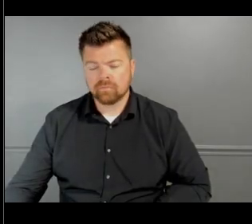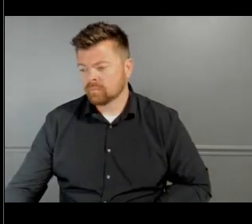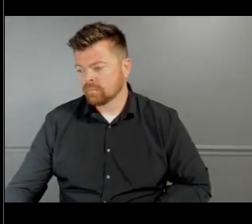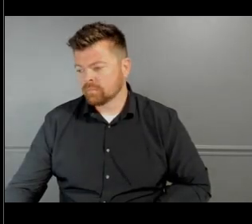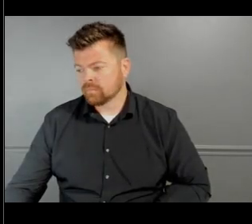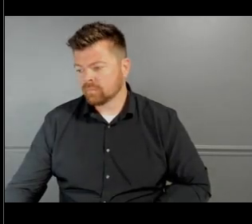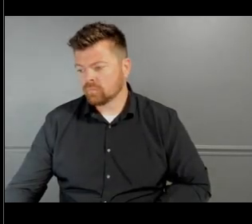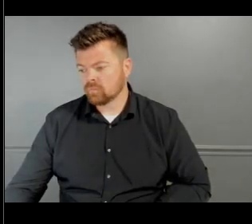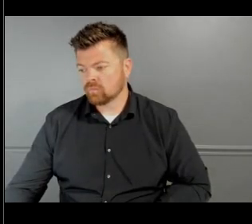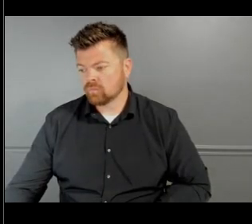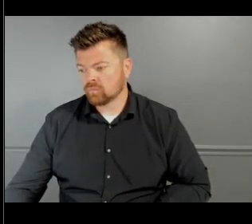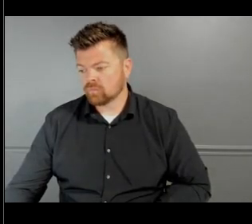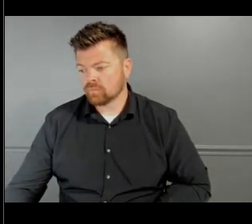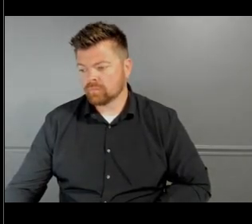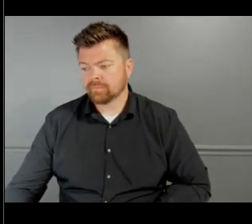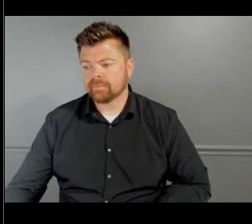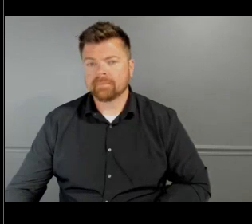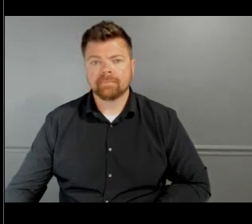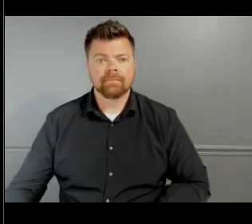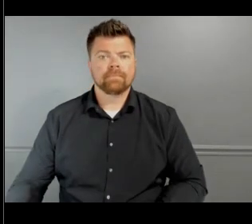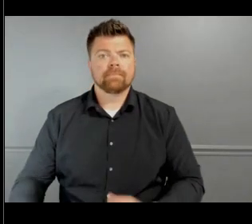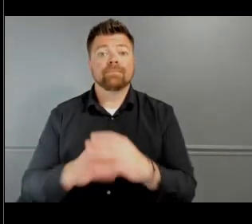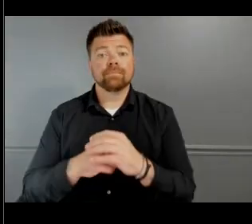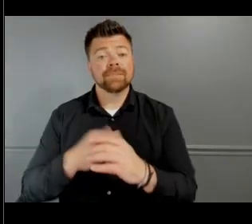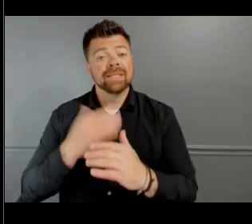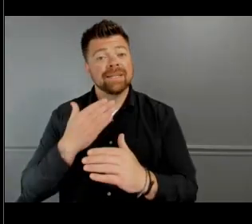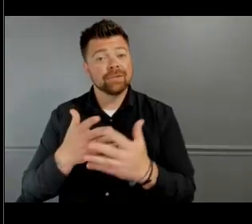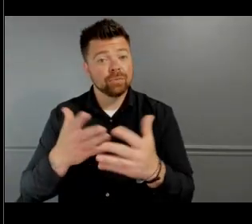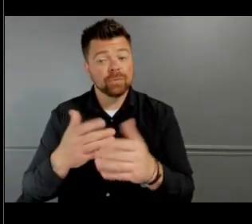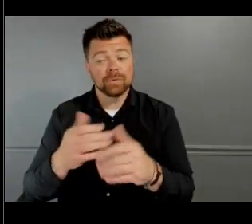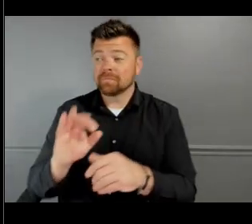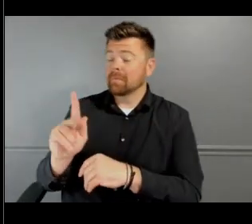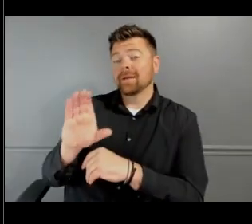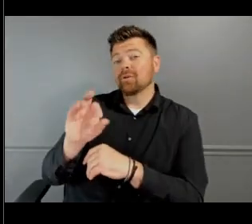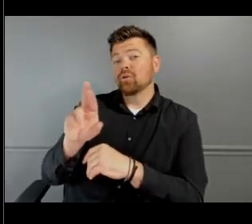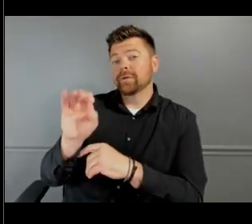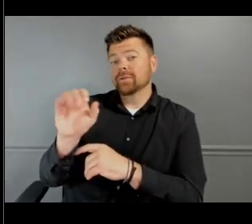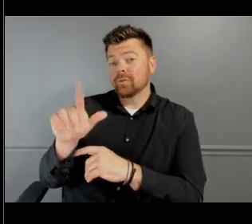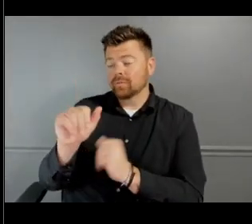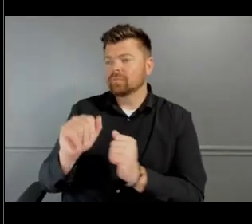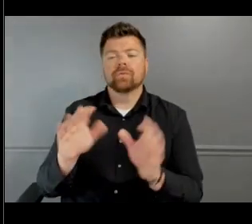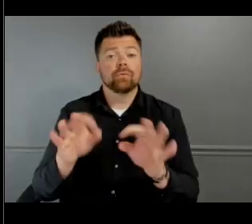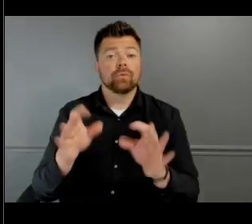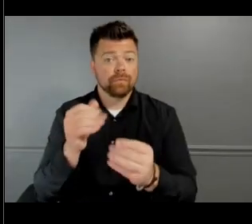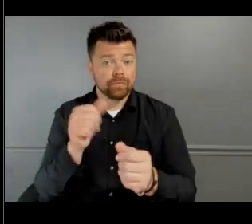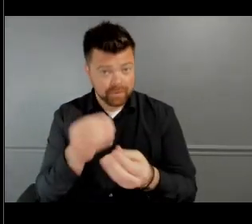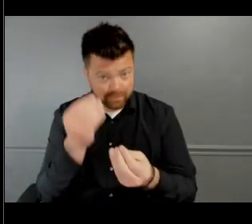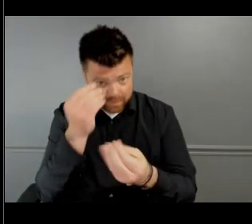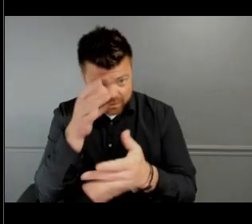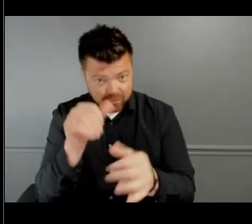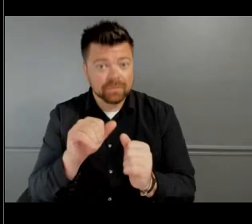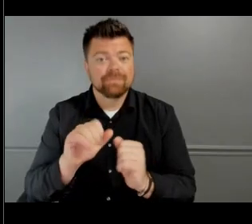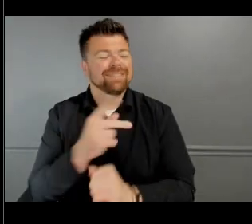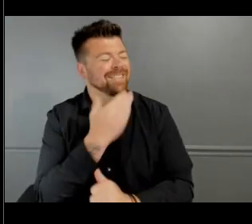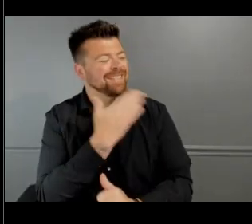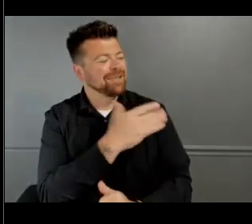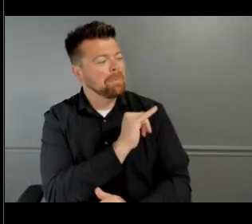right, going to close this poll. Thank you so much. And back to you, Crystal, for the key takeaways. Thank you,